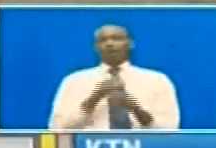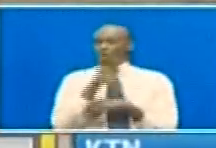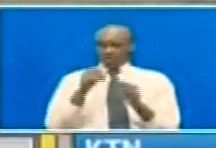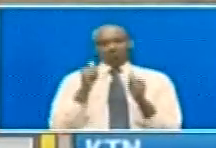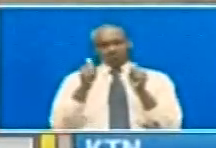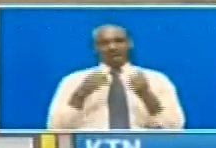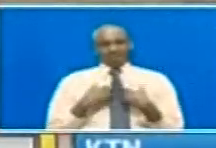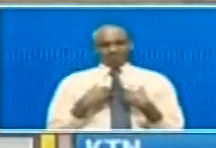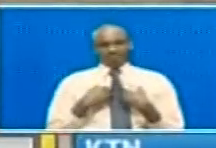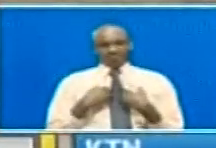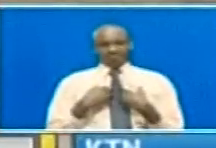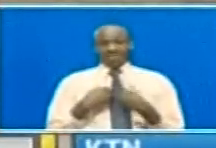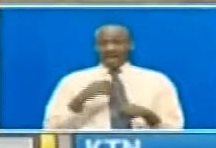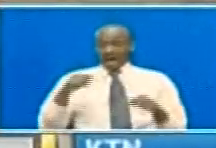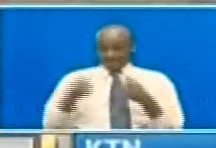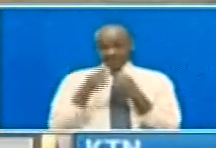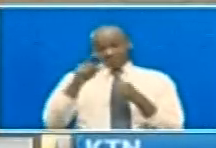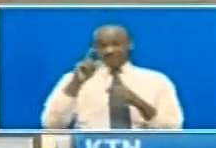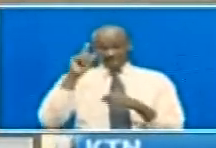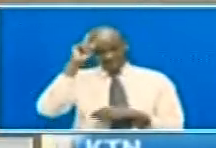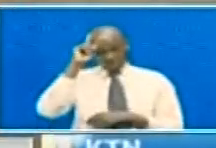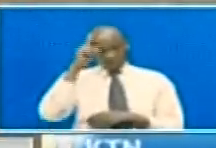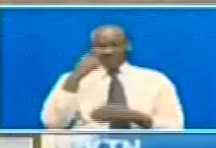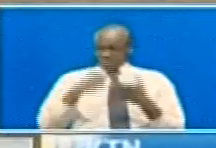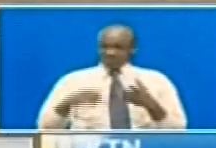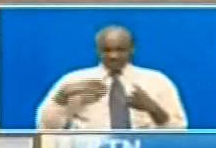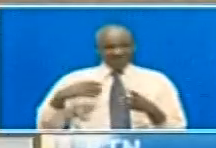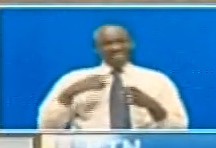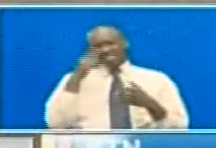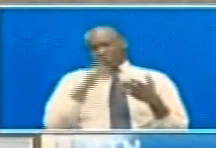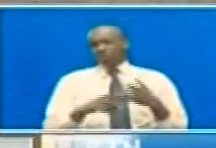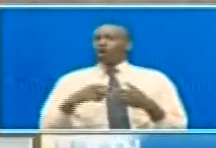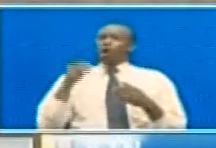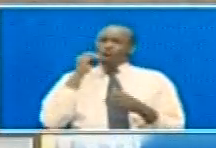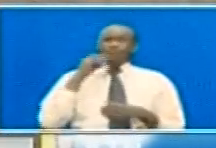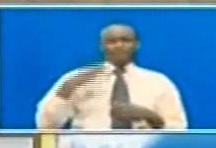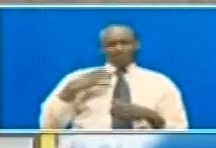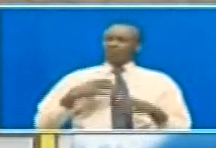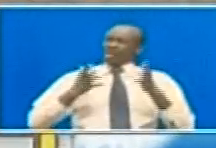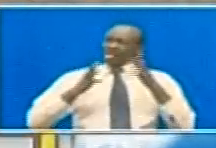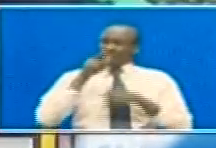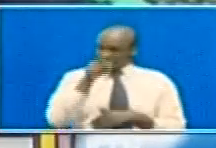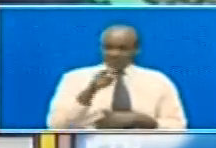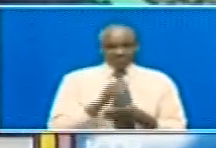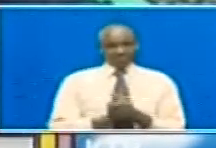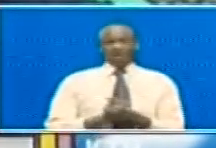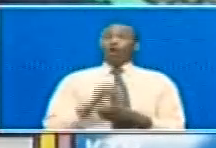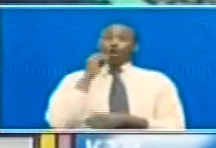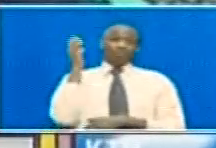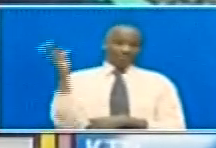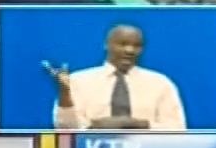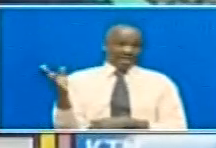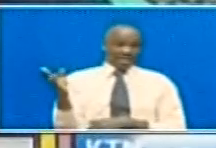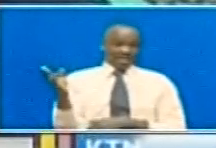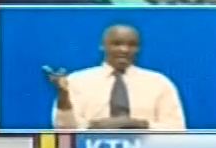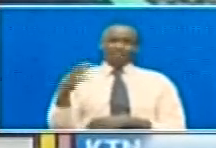vibaya. Born and brought up in Nyahururu, Karoki admits to being under pressure to reward his home supporters with a world title. Bunny.